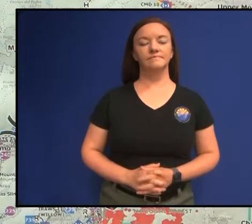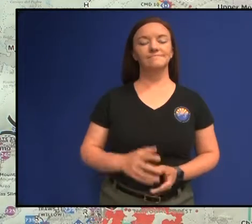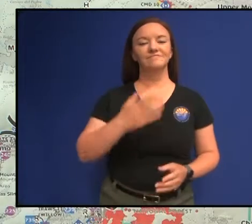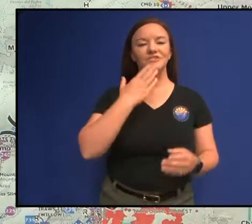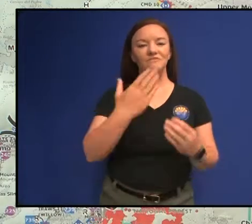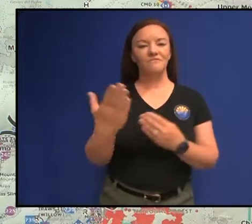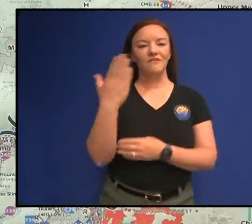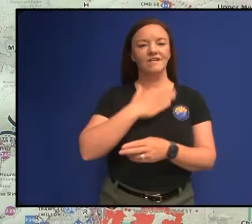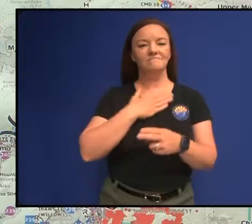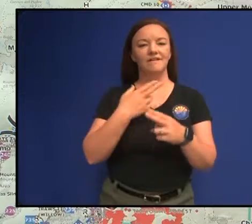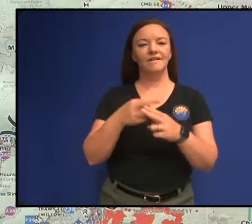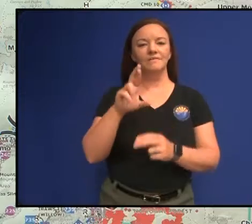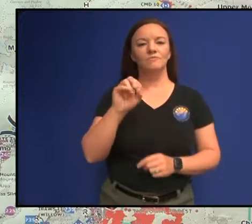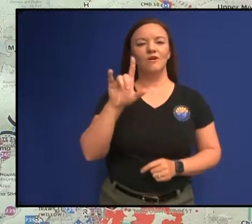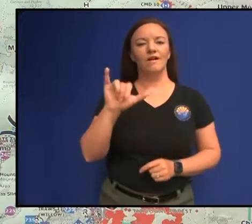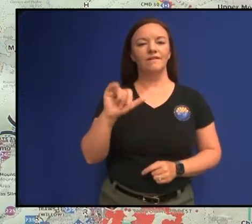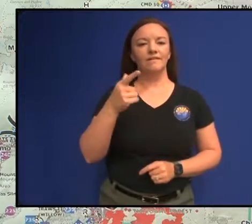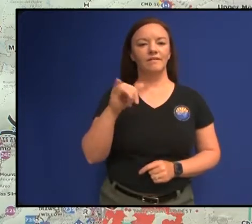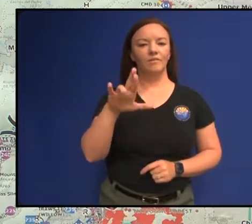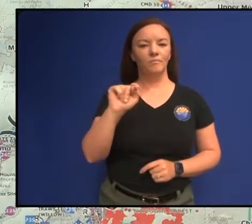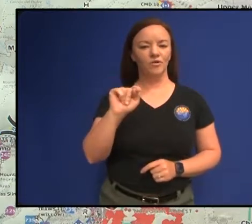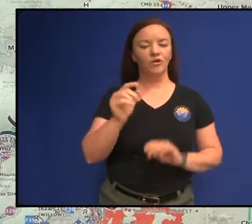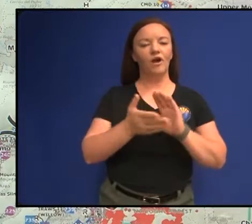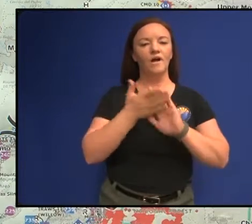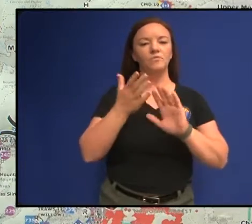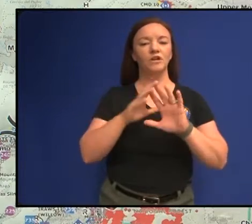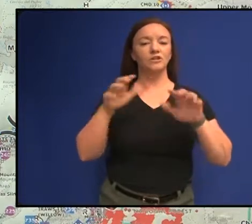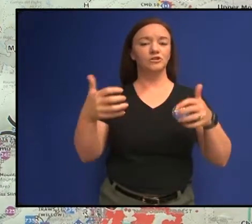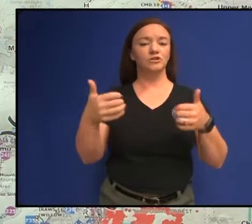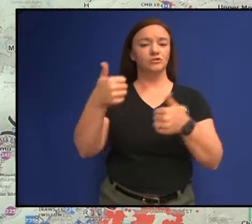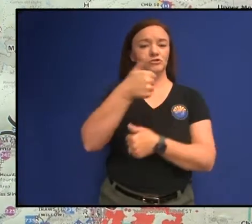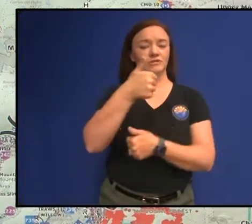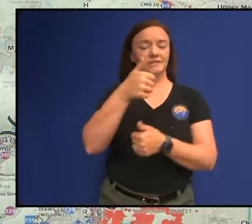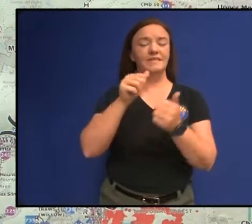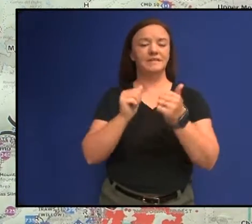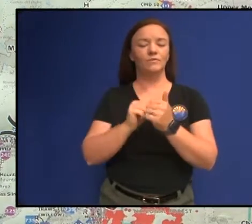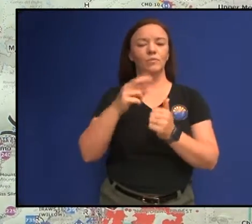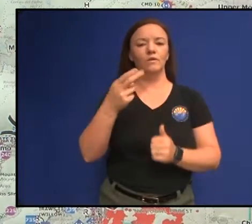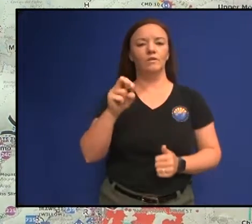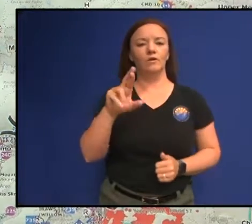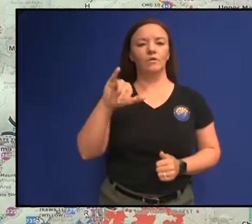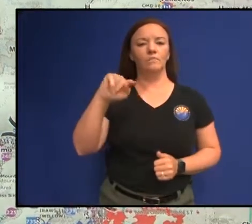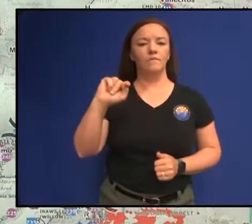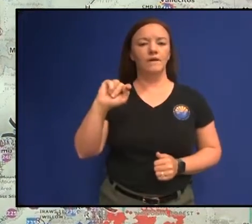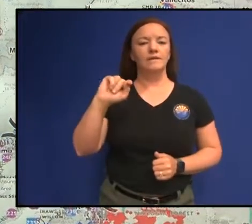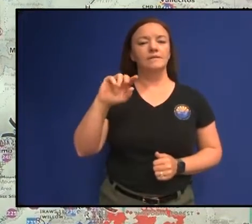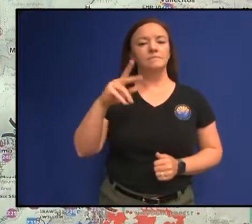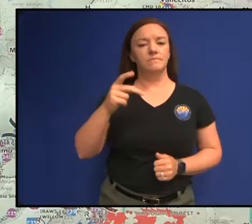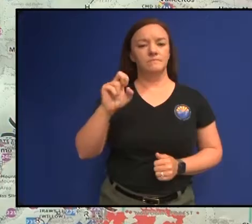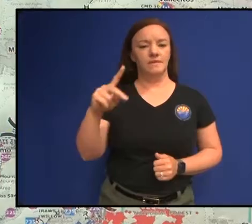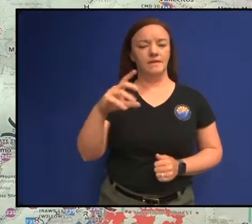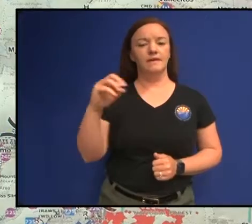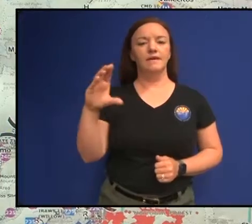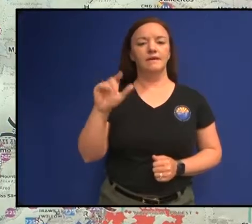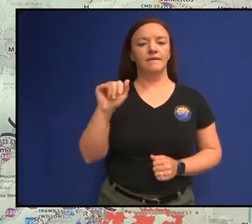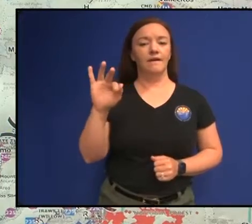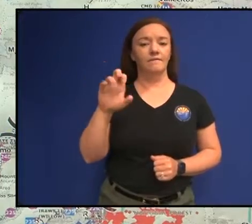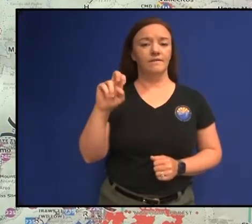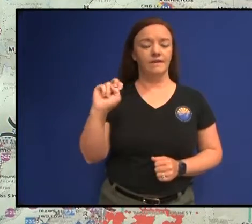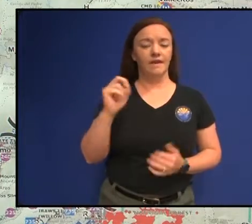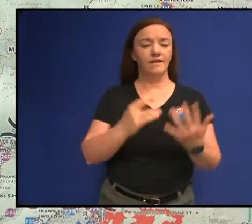Hey, good morning. I'm Rocky Gilbert, Operations Chief with the Hermits Peak and Calf Canyon Fire, here to give an update for June